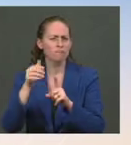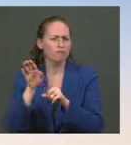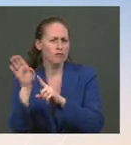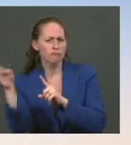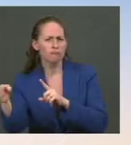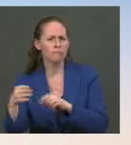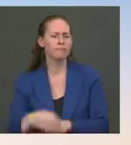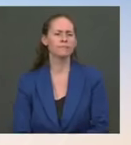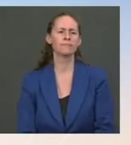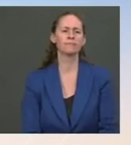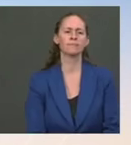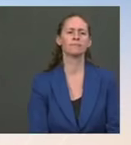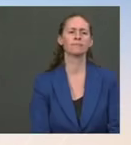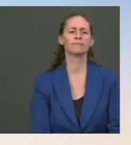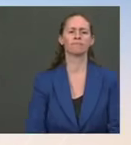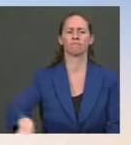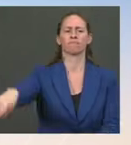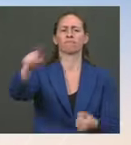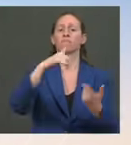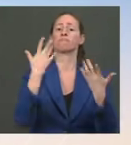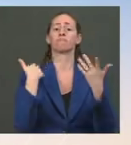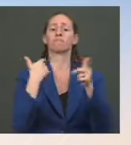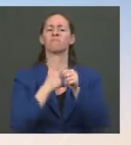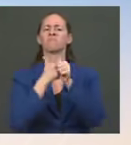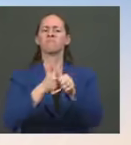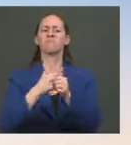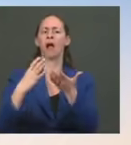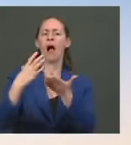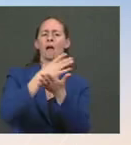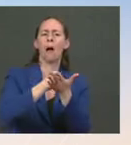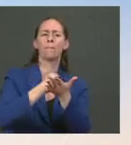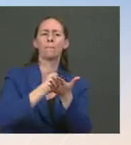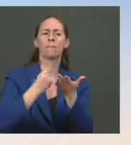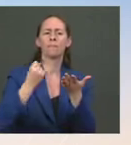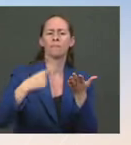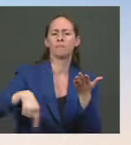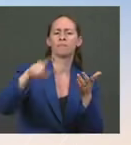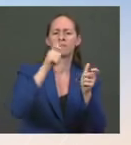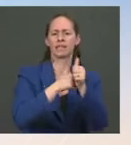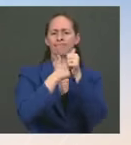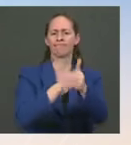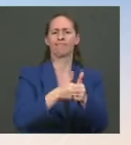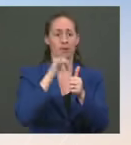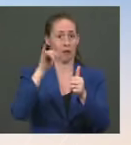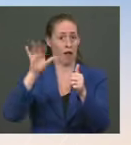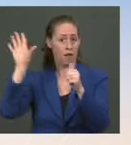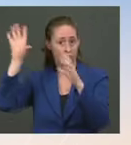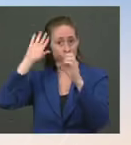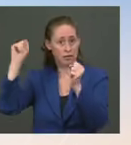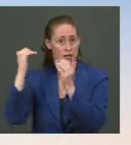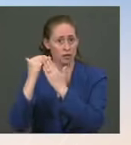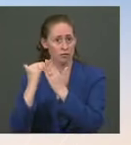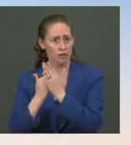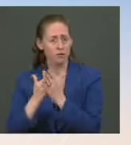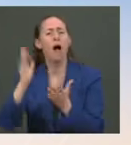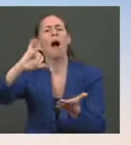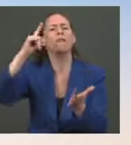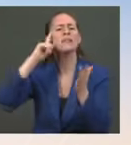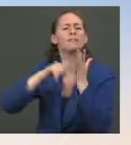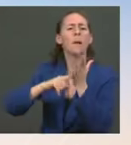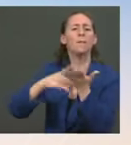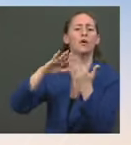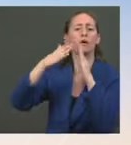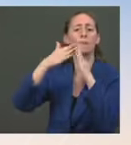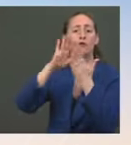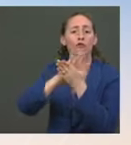There are income requirements for a range of different components of the president's agenda, right? College, for example, that was billed as something that would be available to